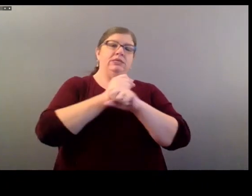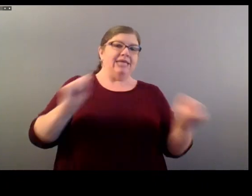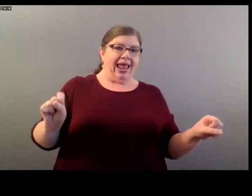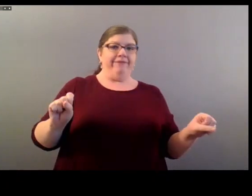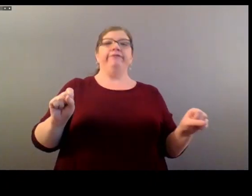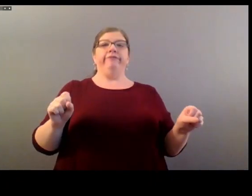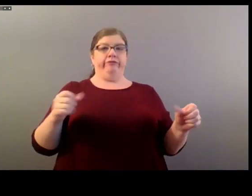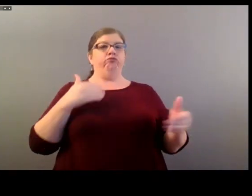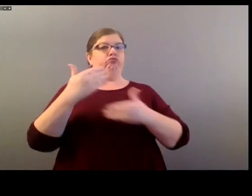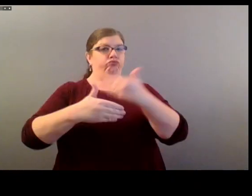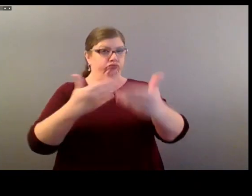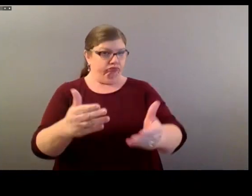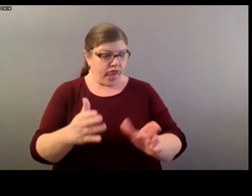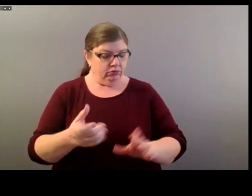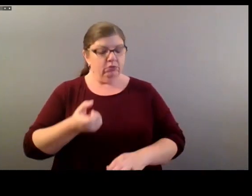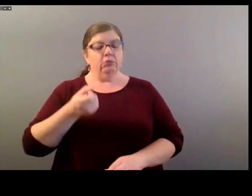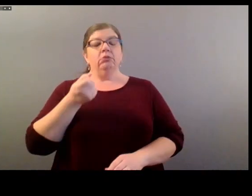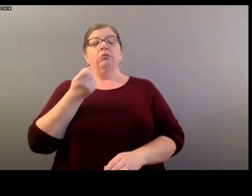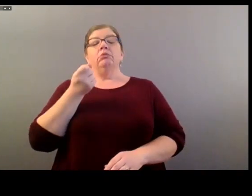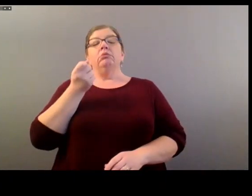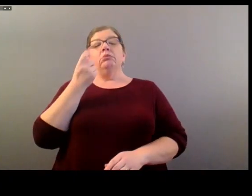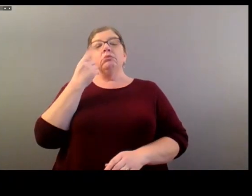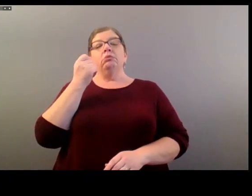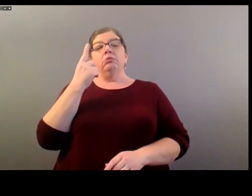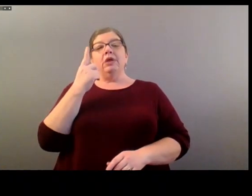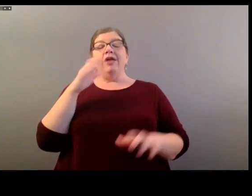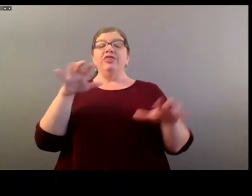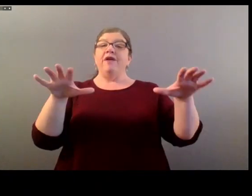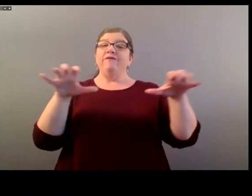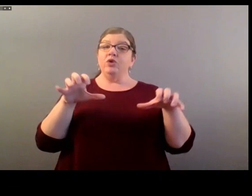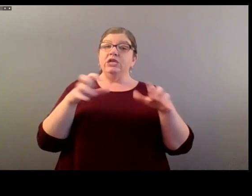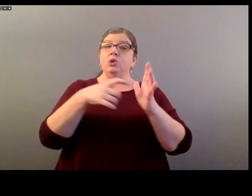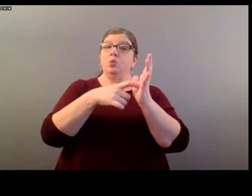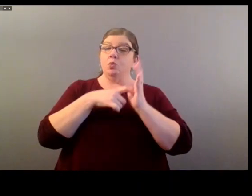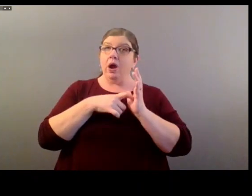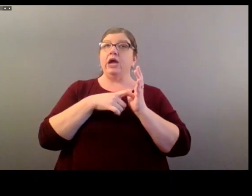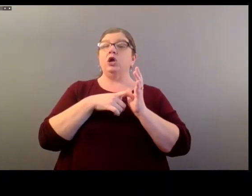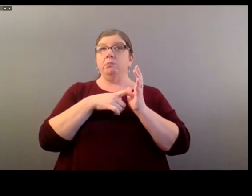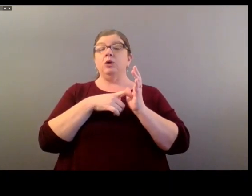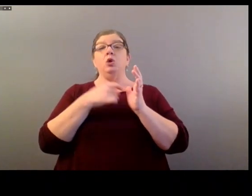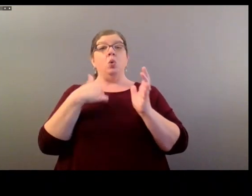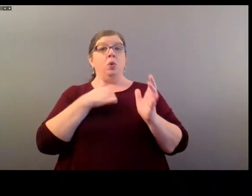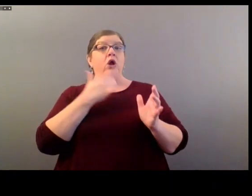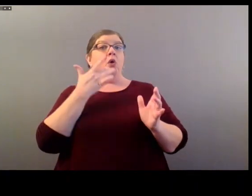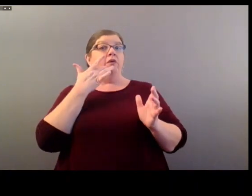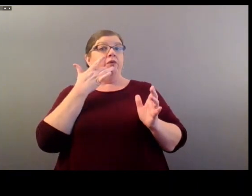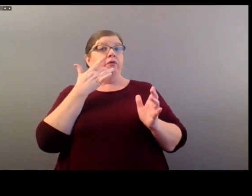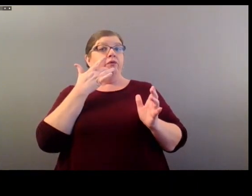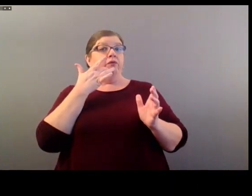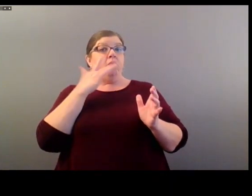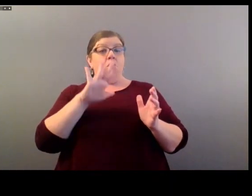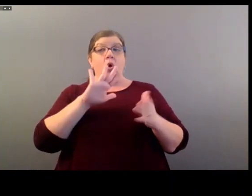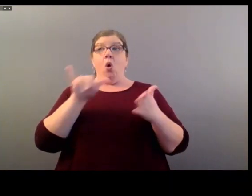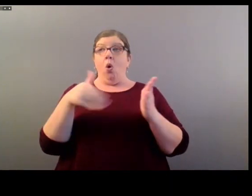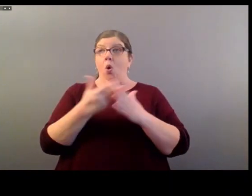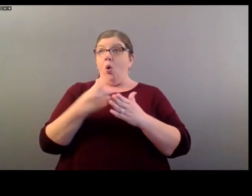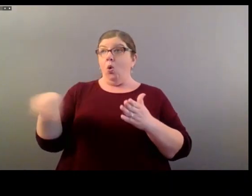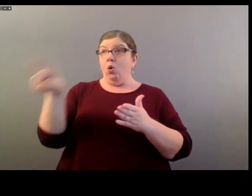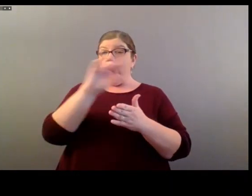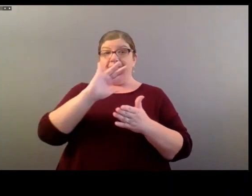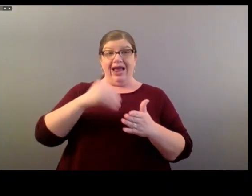about it. Now, with regard to the freezing requirements, we are in a fortunate situation that all of our providers